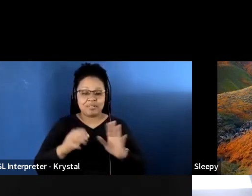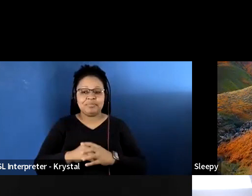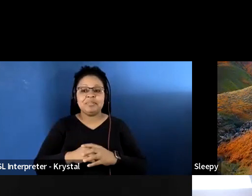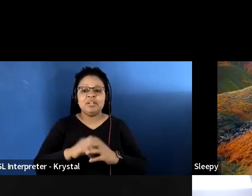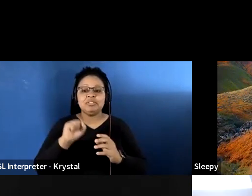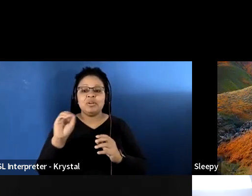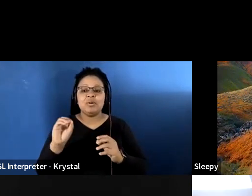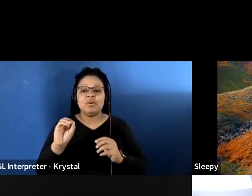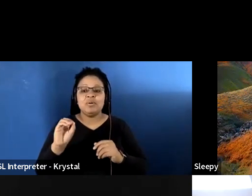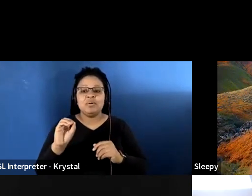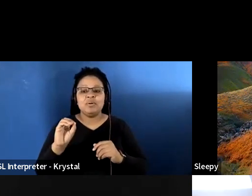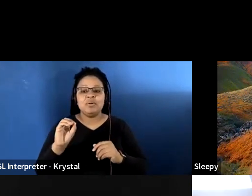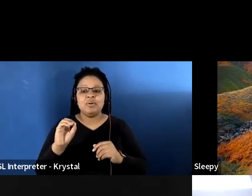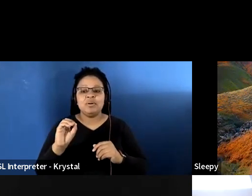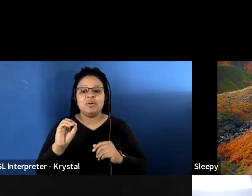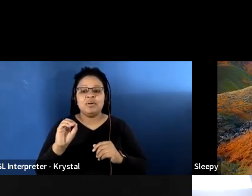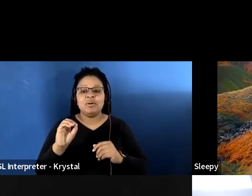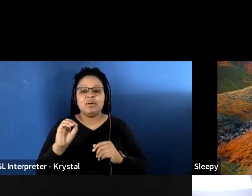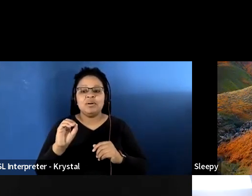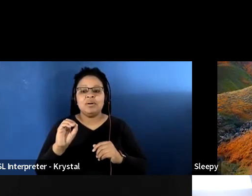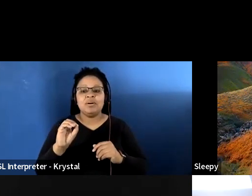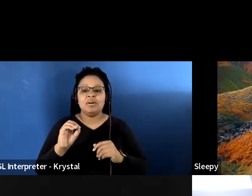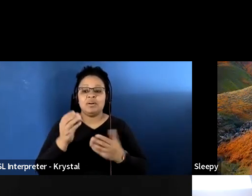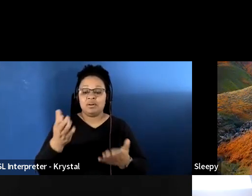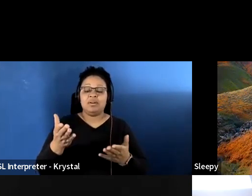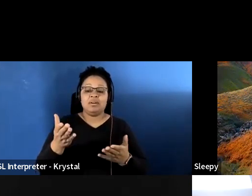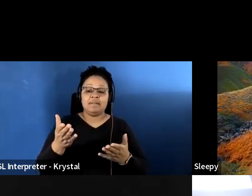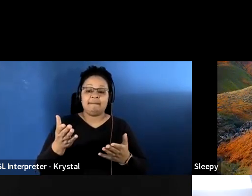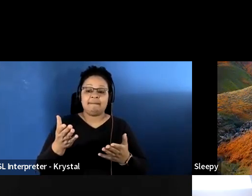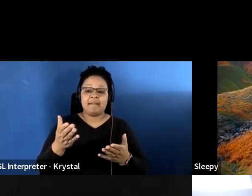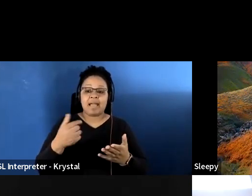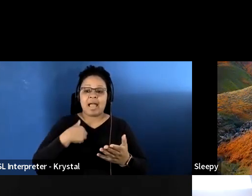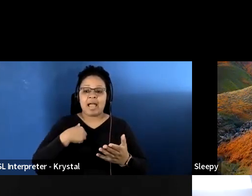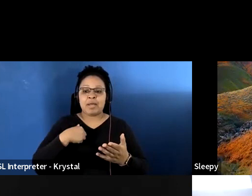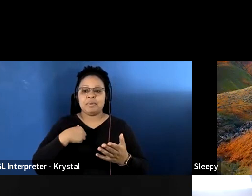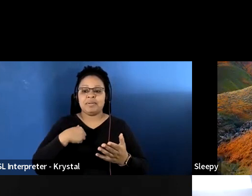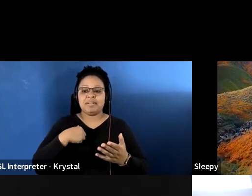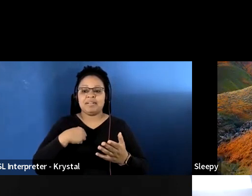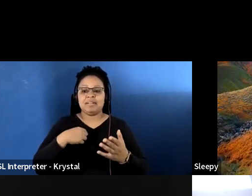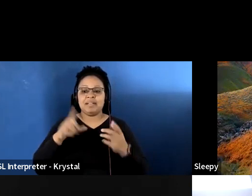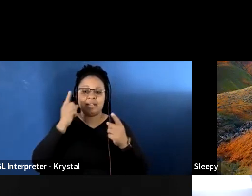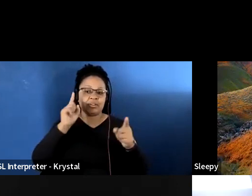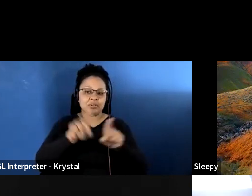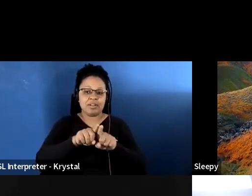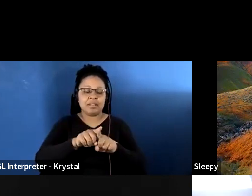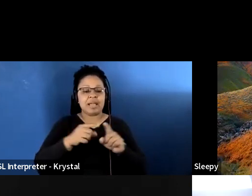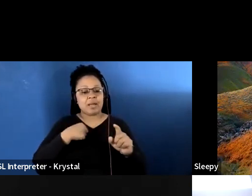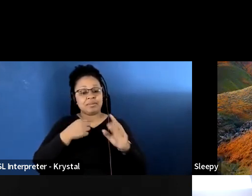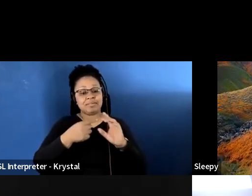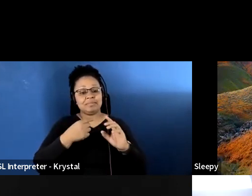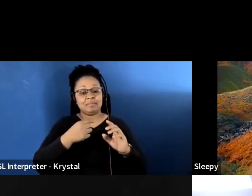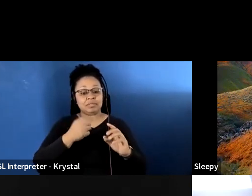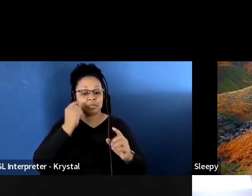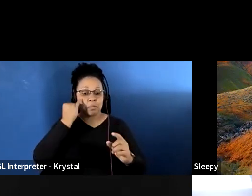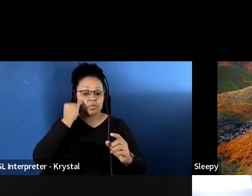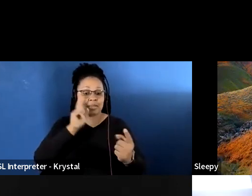was. And I think go ahead. I think I would piggyback and say that everything's going to be okay.